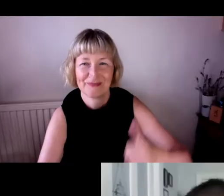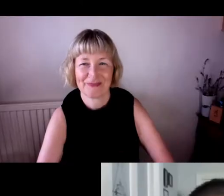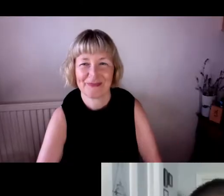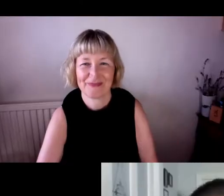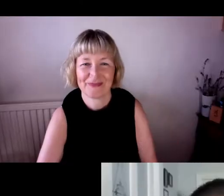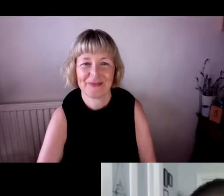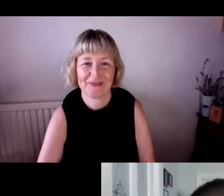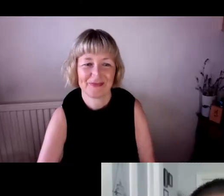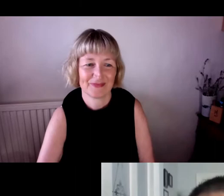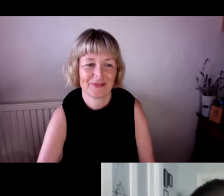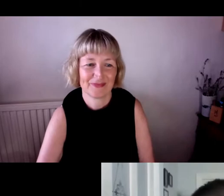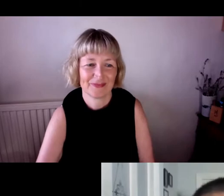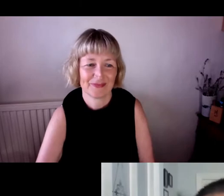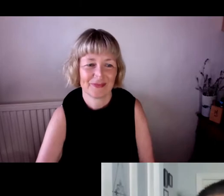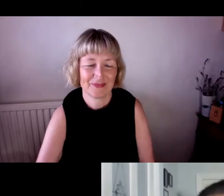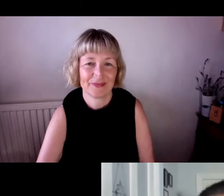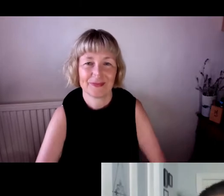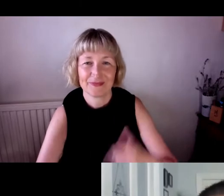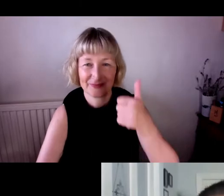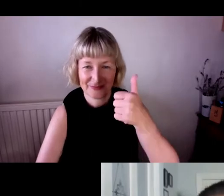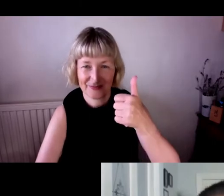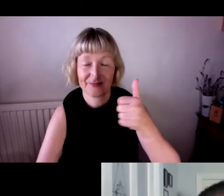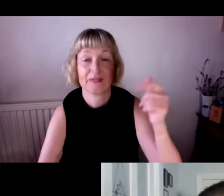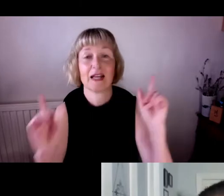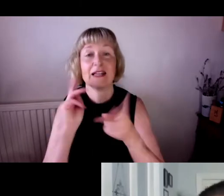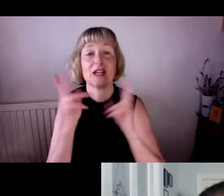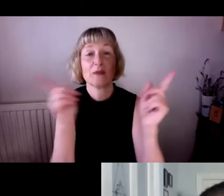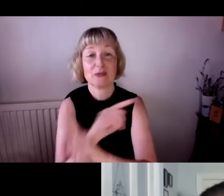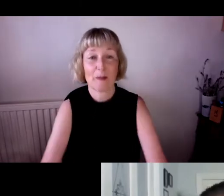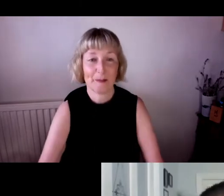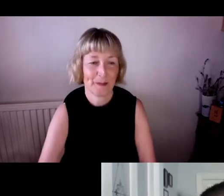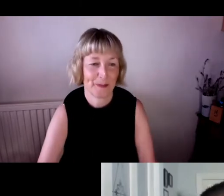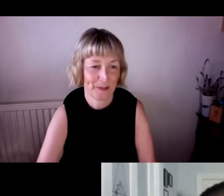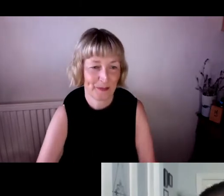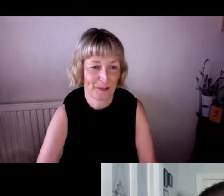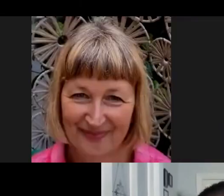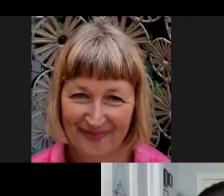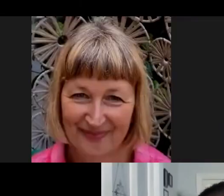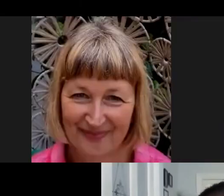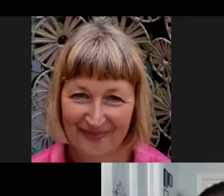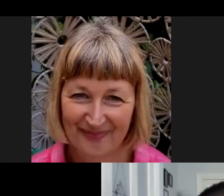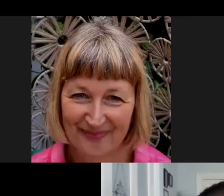Charles, could we just do a quick switch of the BSL interpreters, if that's okay? Absolutely.